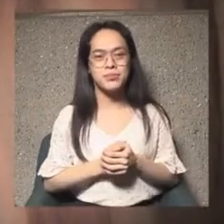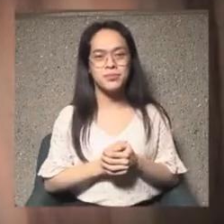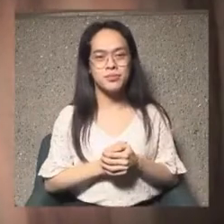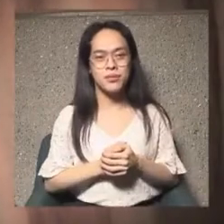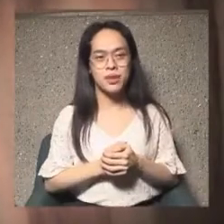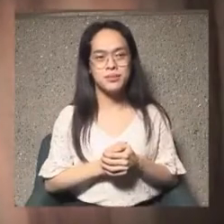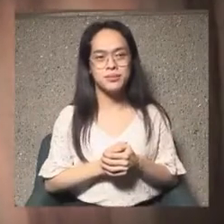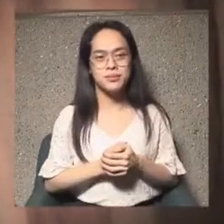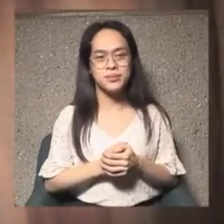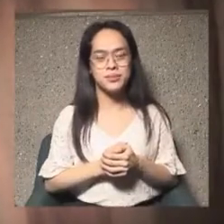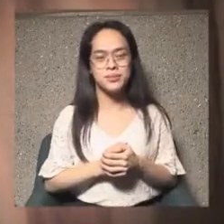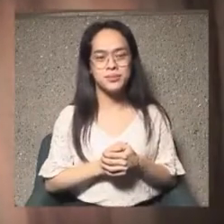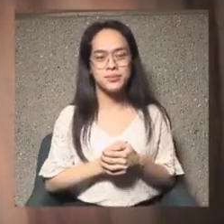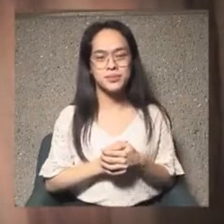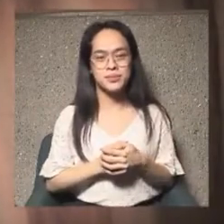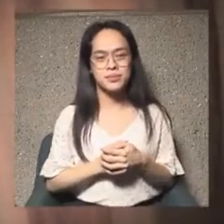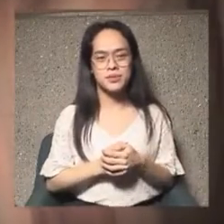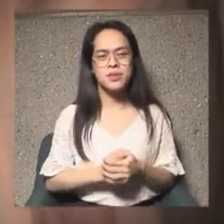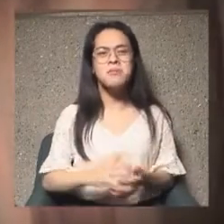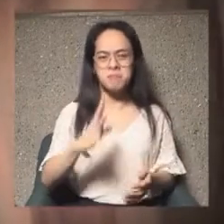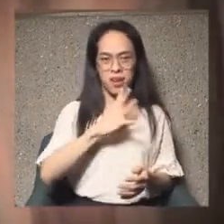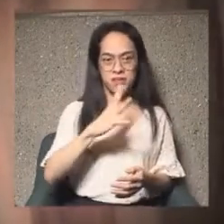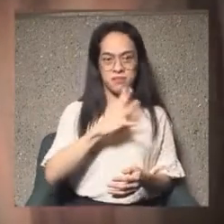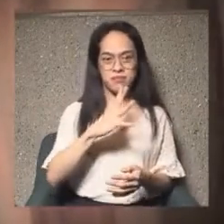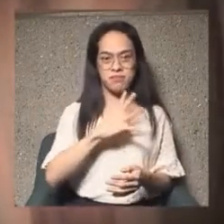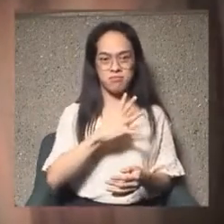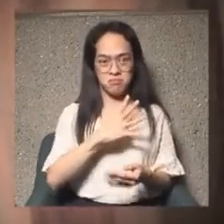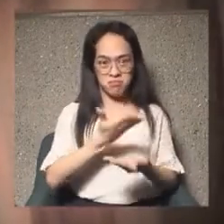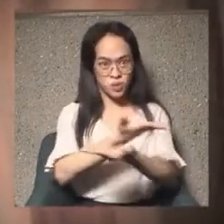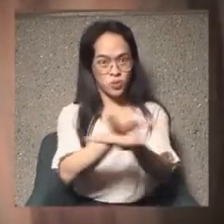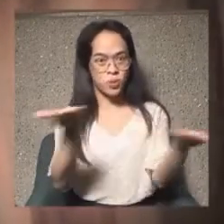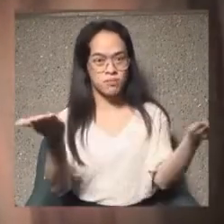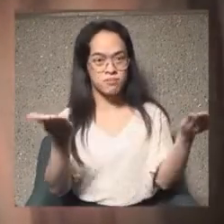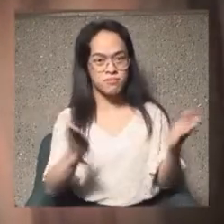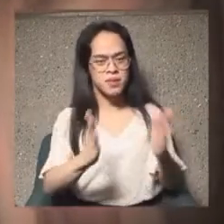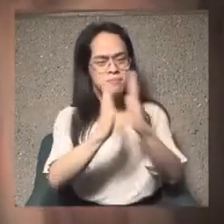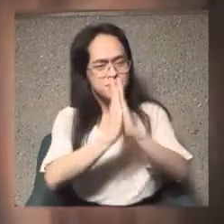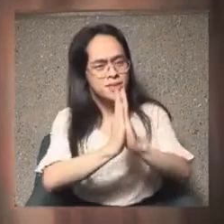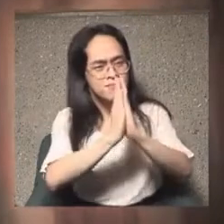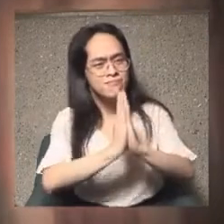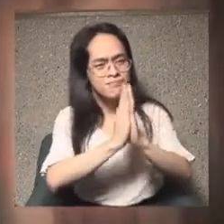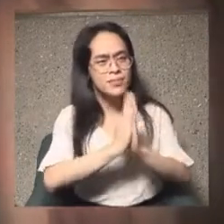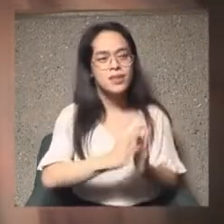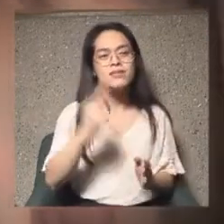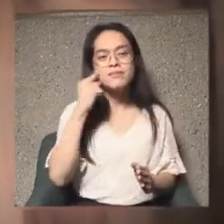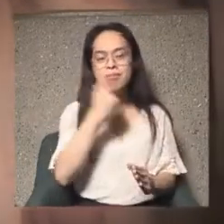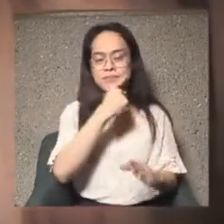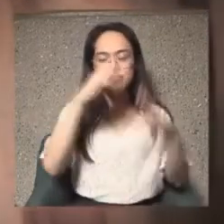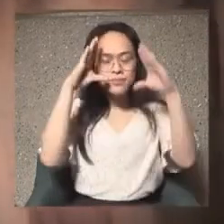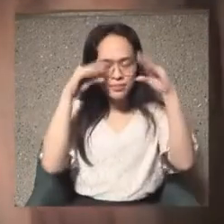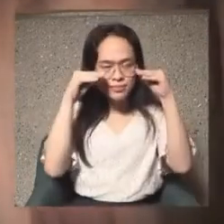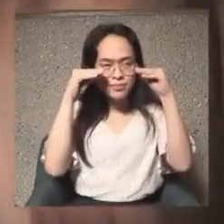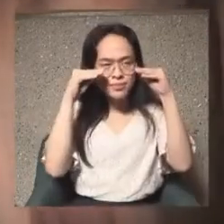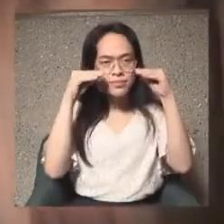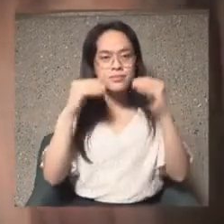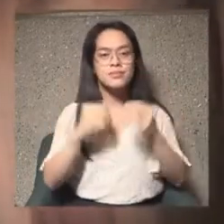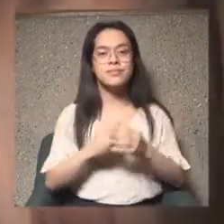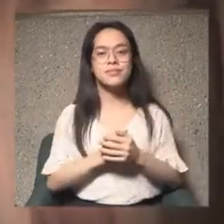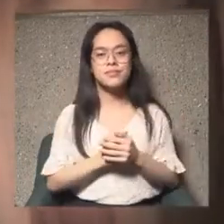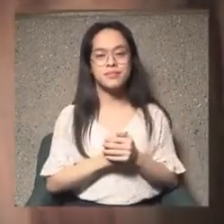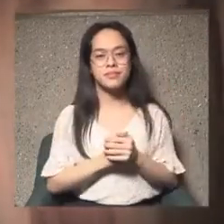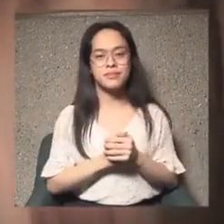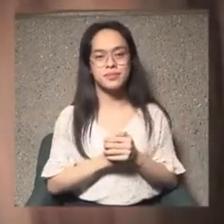If it's okay with you, can you just come into prayer? Close your eyes, if you will. Come into a prayer posture. We're going to sing a song